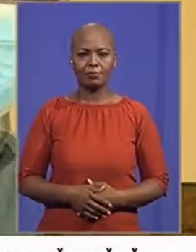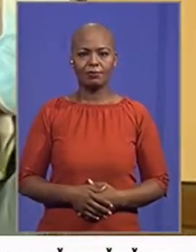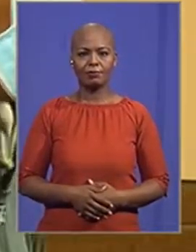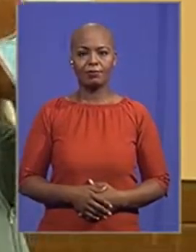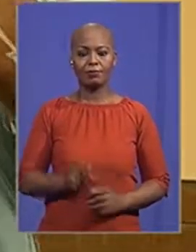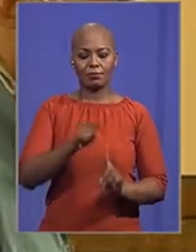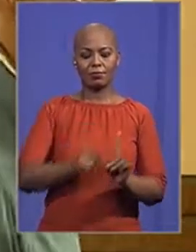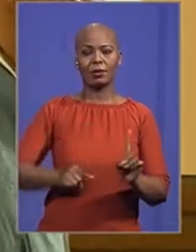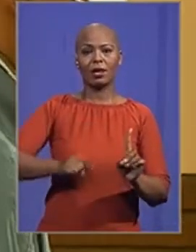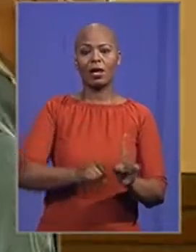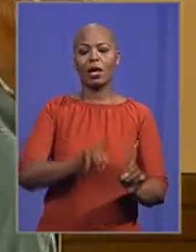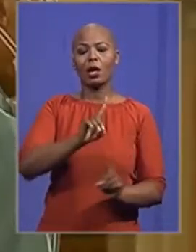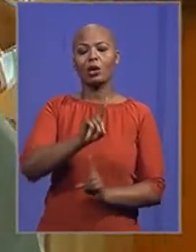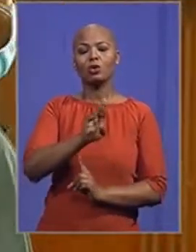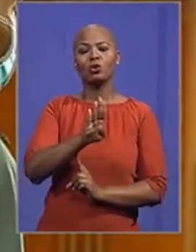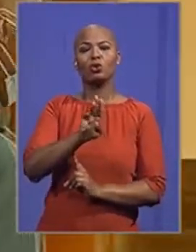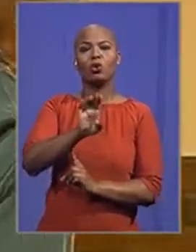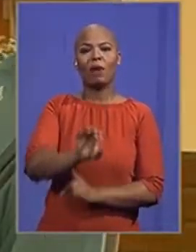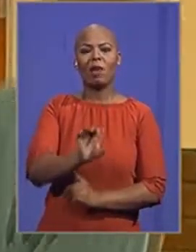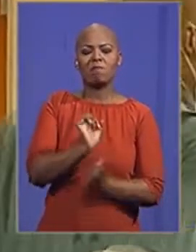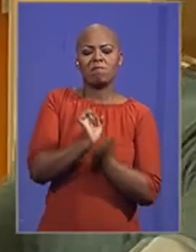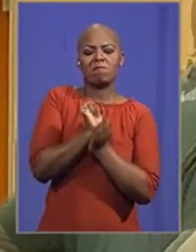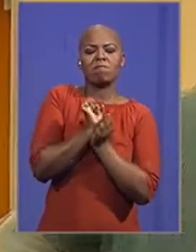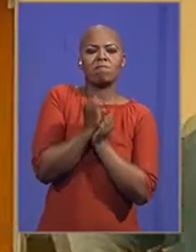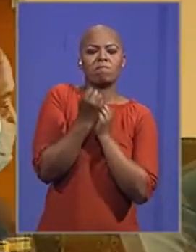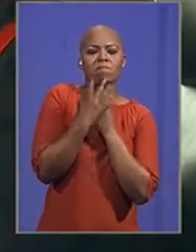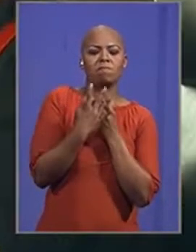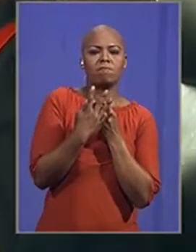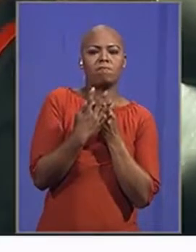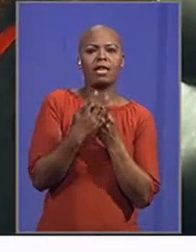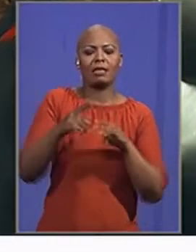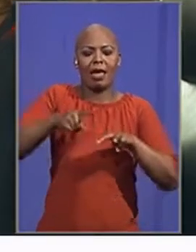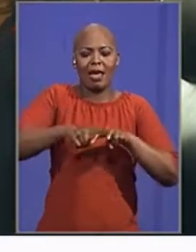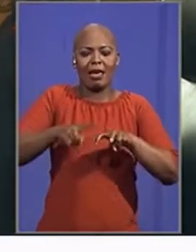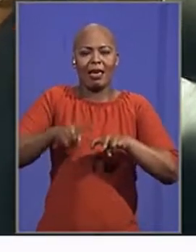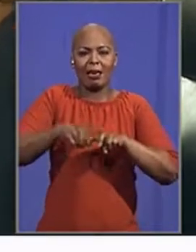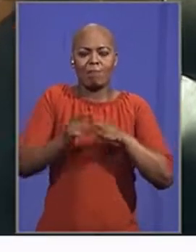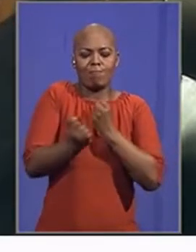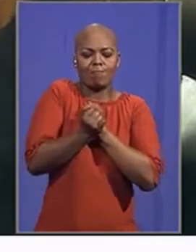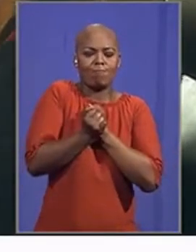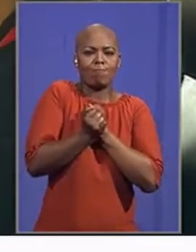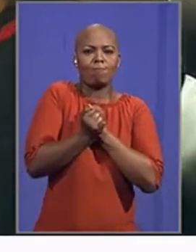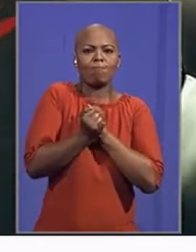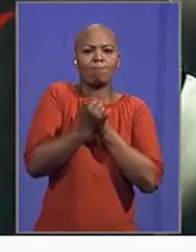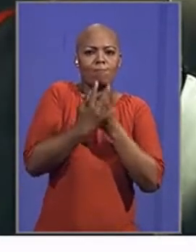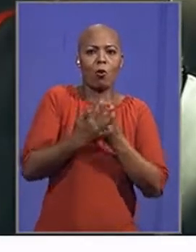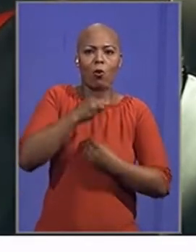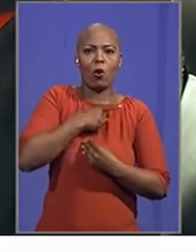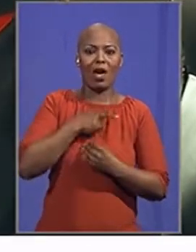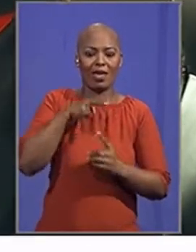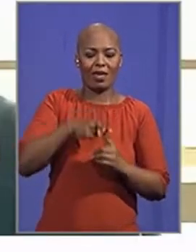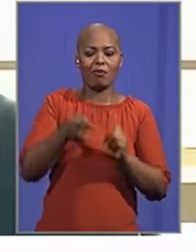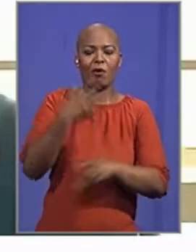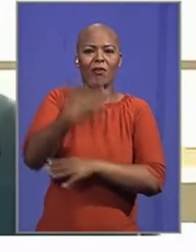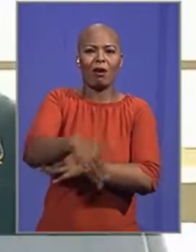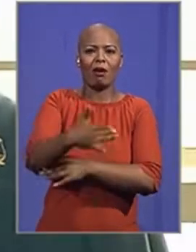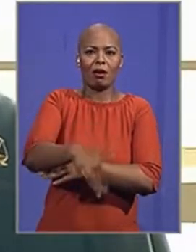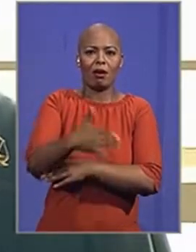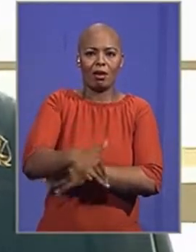Dube o fihlile Kgorotshelo a bofile ka diketane maotong. Ka ge a sena mangwalo a go ba ka Afrika Borwa, go belaelwa ge modudi